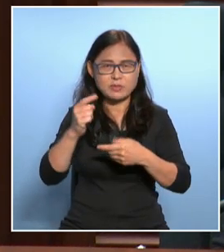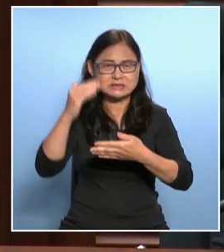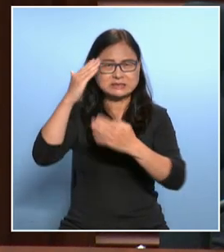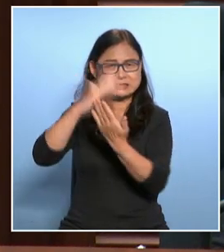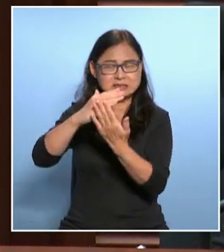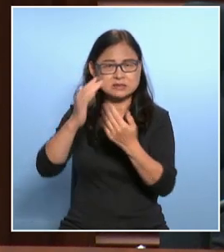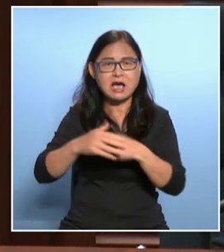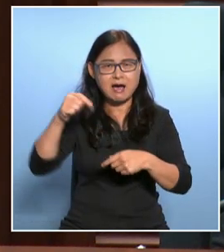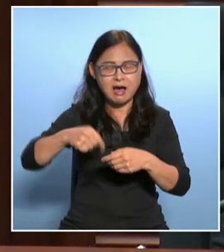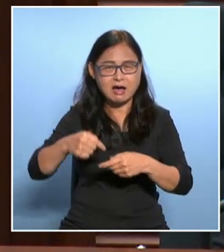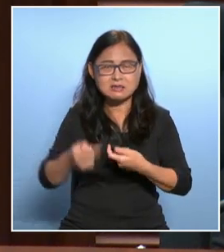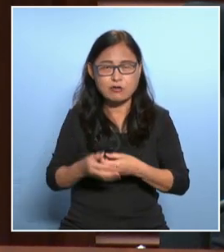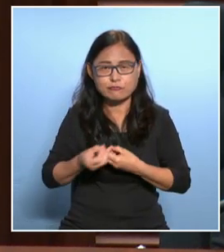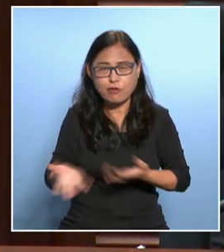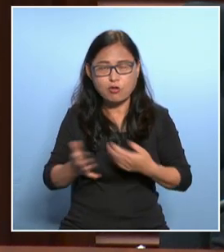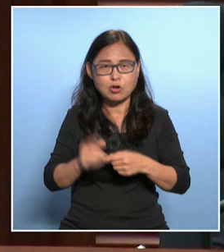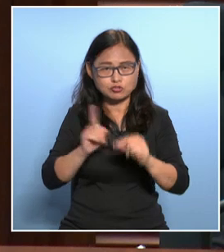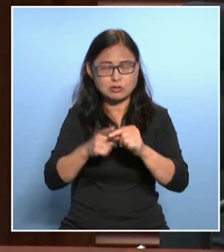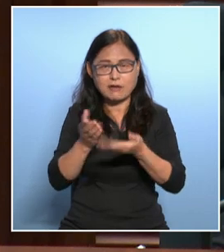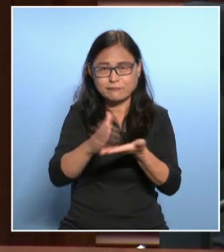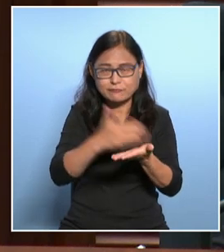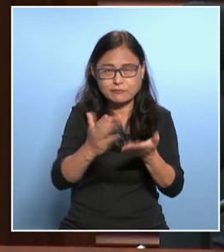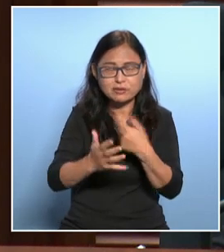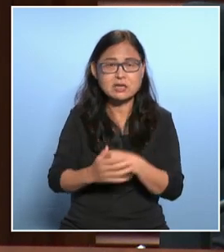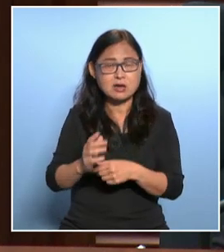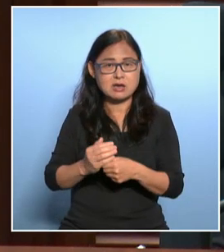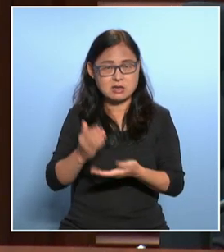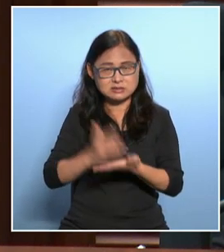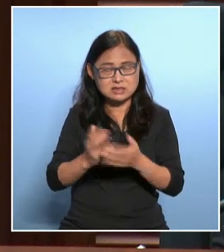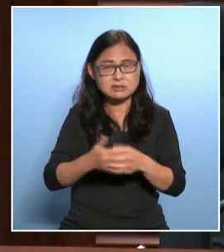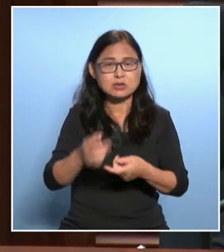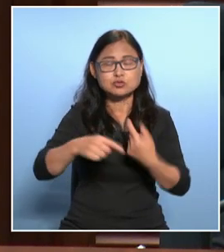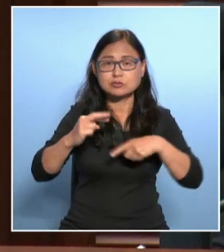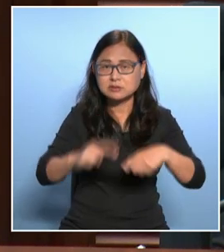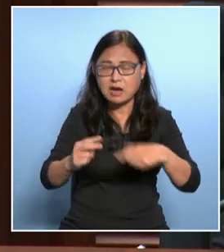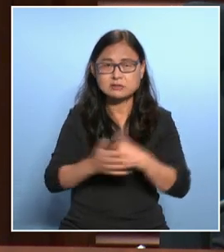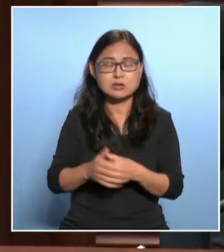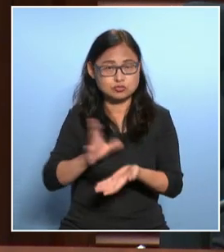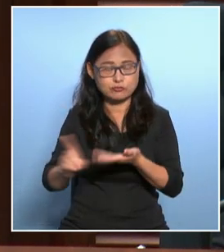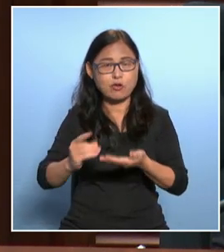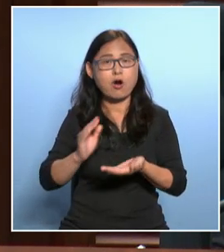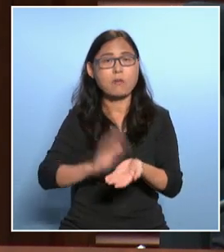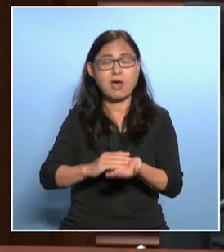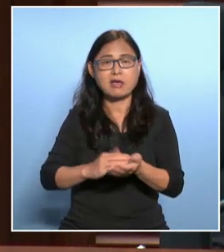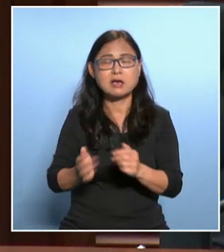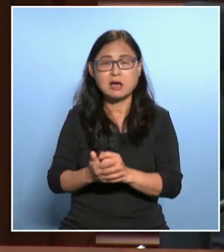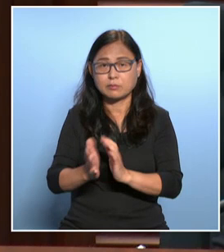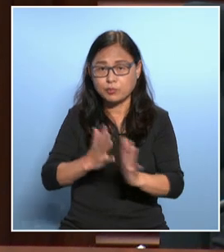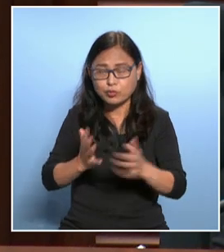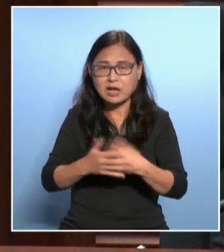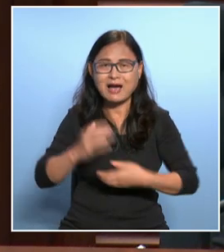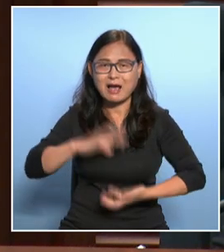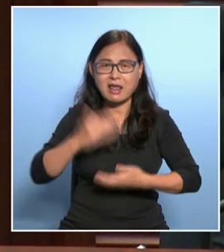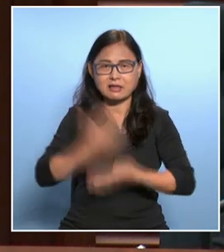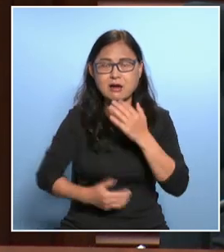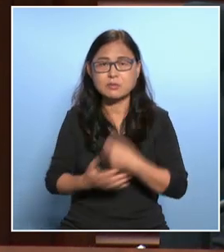the HA has adopted the measure of narrowing upstream, collaborating downstream, and diverting midstream. Narrowing downstream aims to relieve the